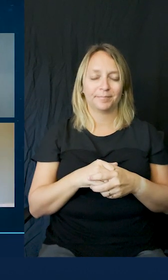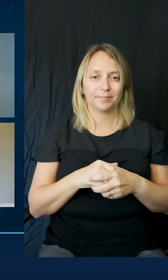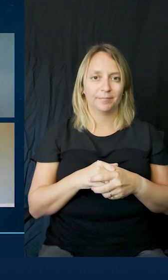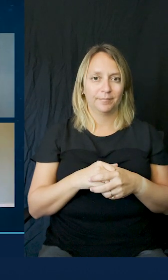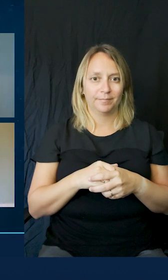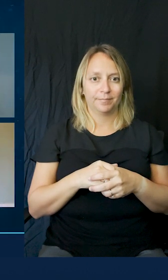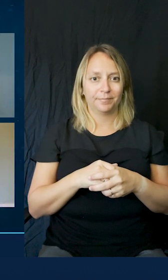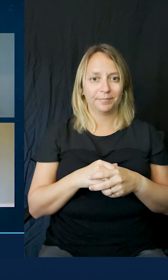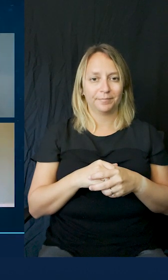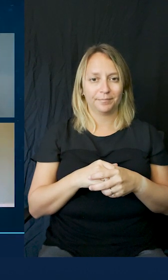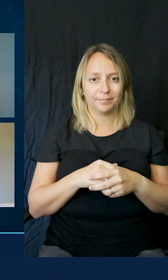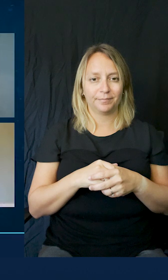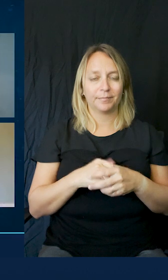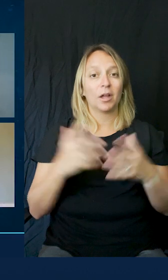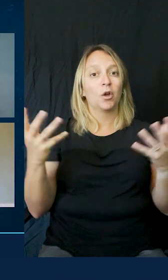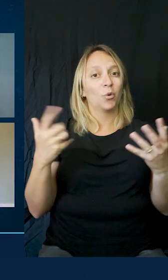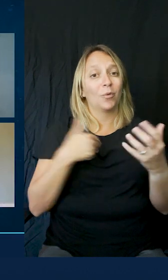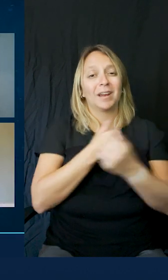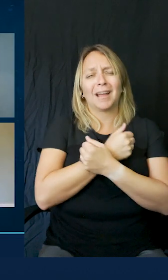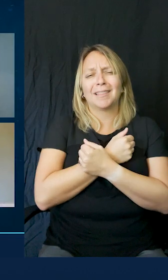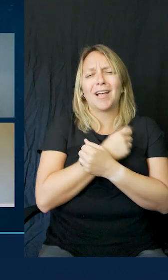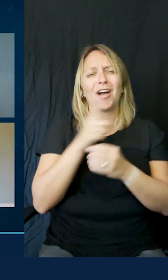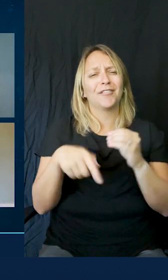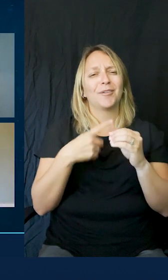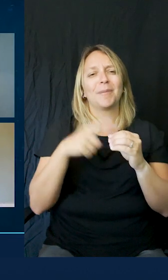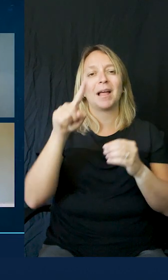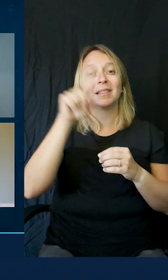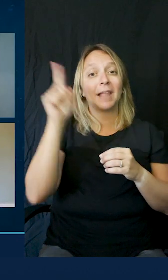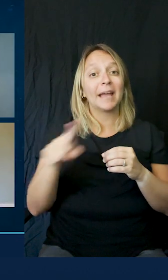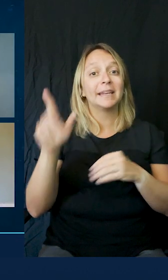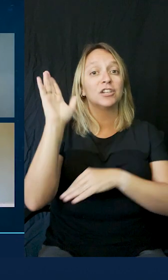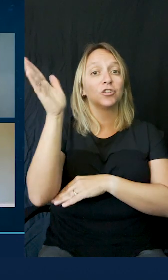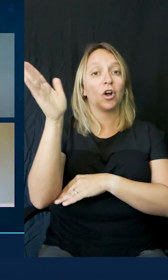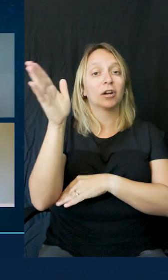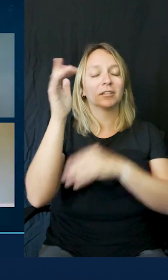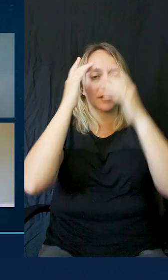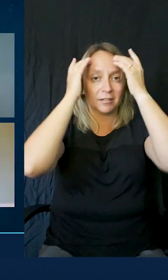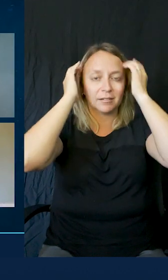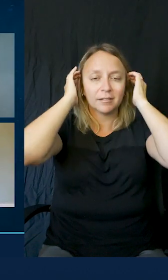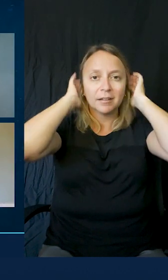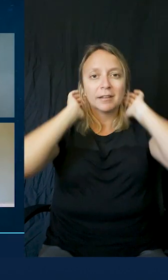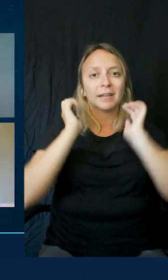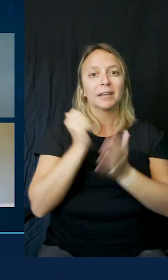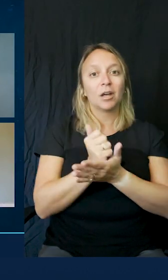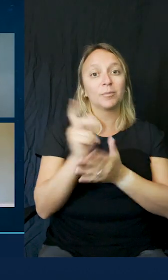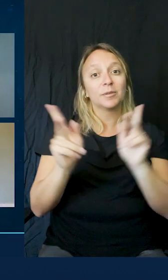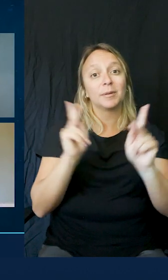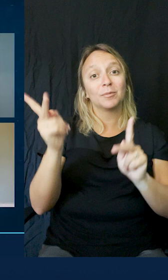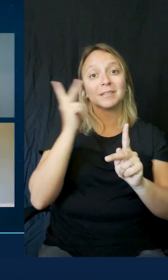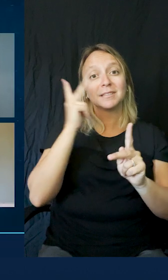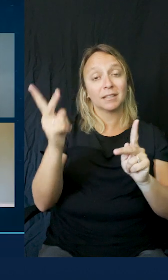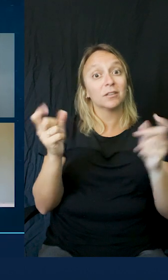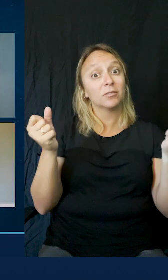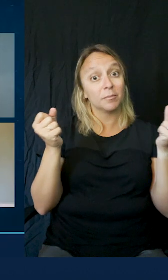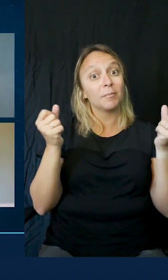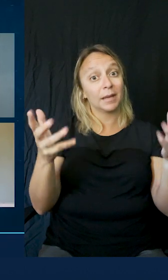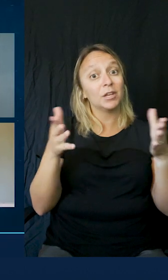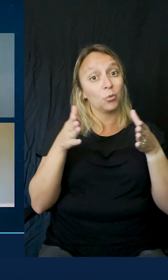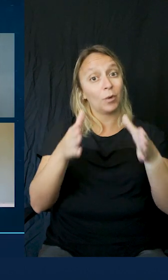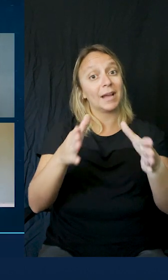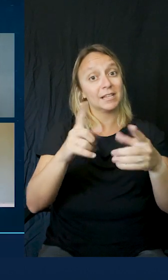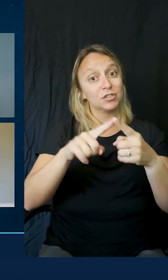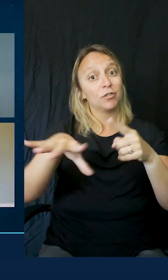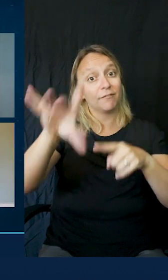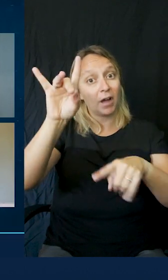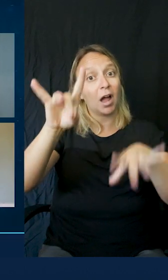What I love about these lightning talks and what all of you do is it helps people see that there are many pathways into finding